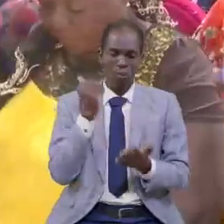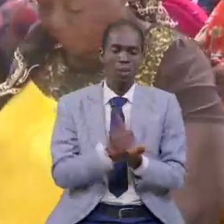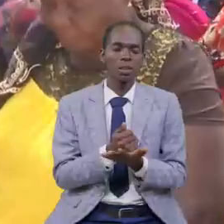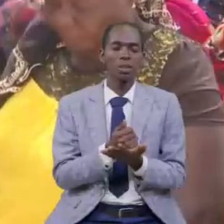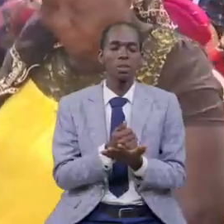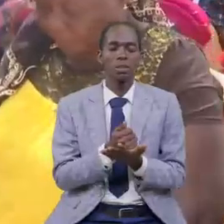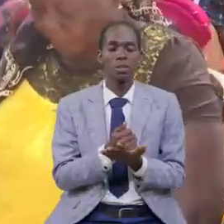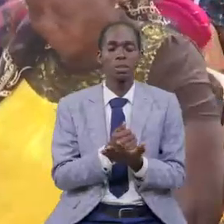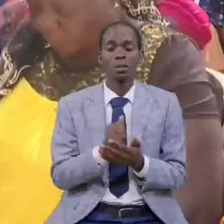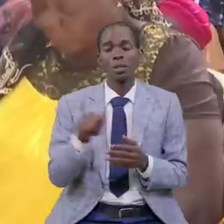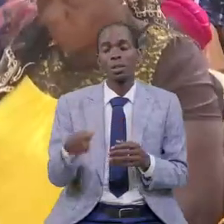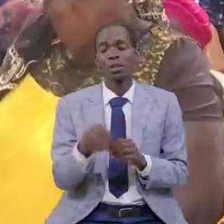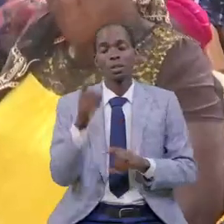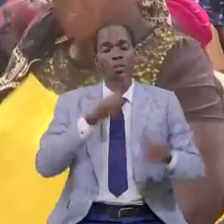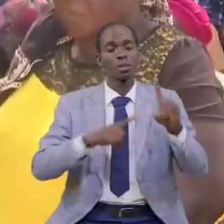Another amen.